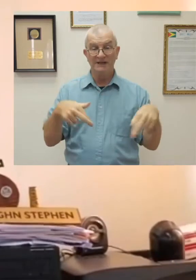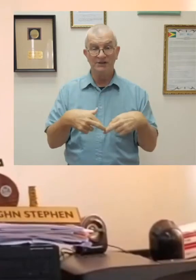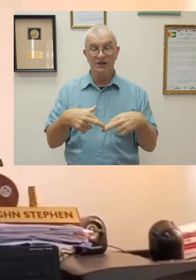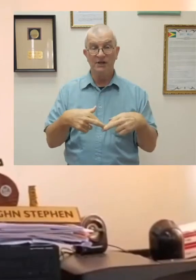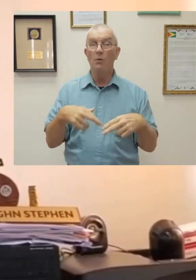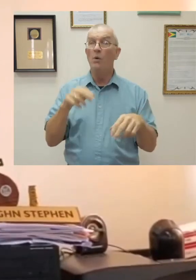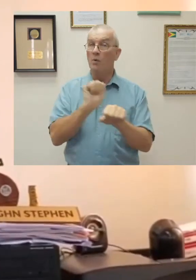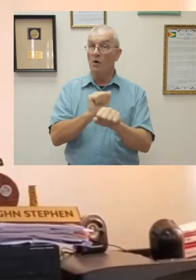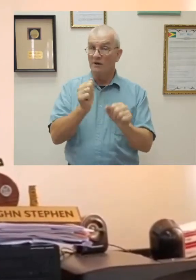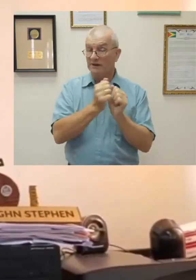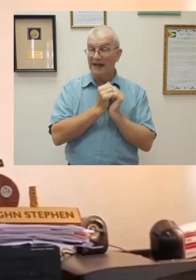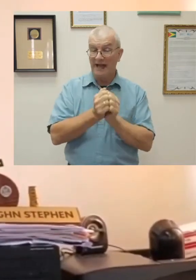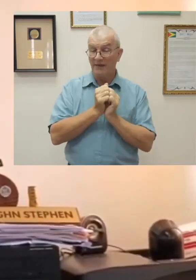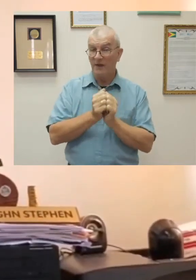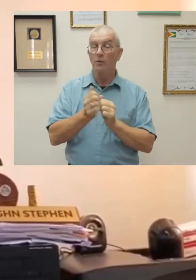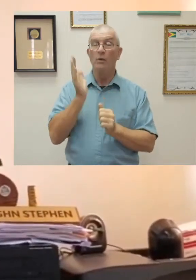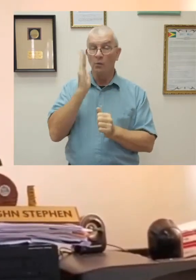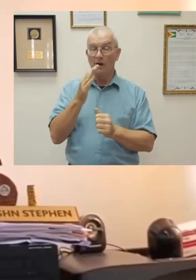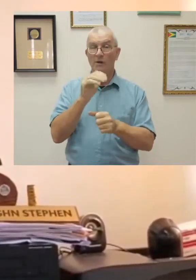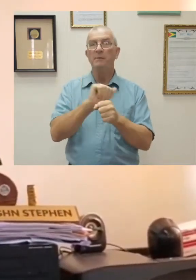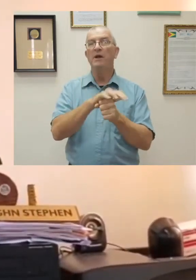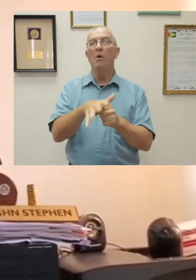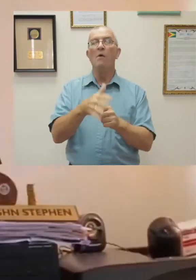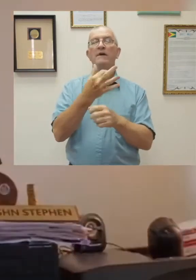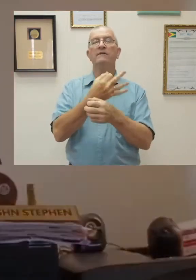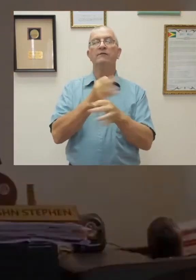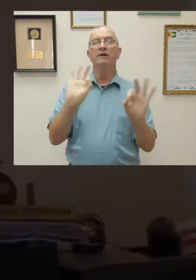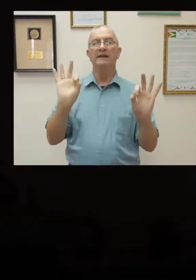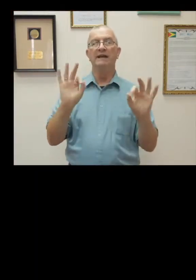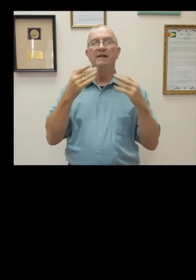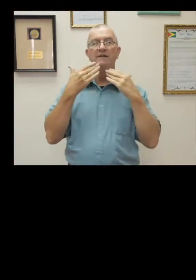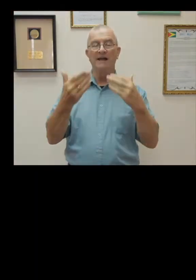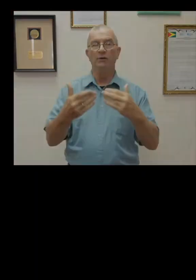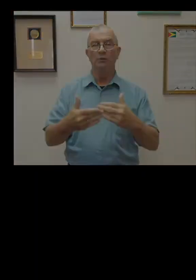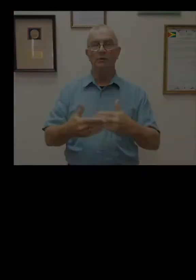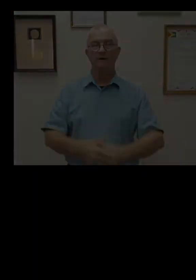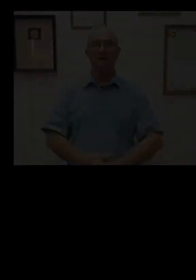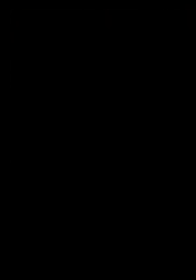work together, we will remain COVID-free. Thank you.